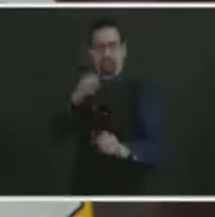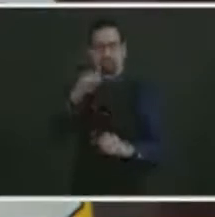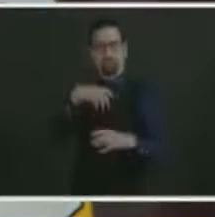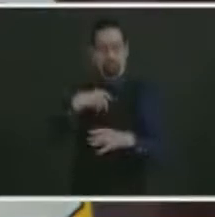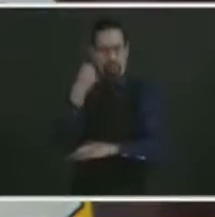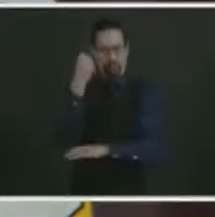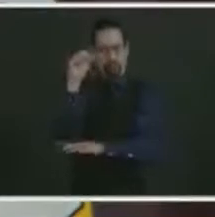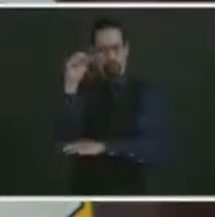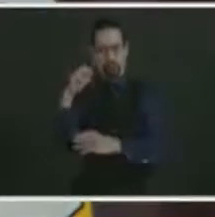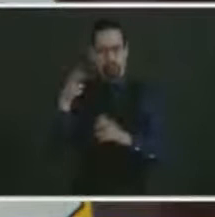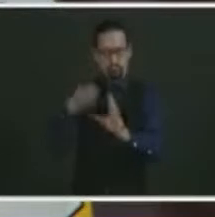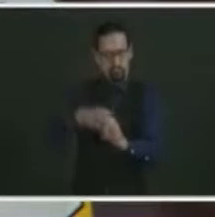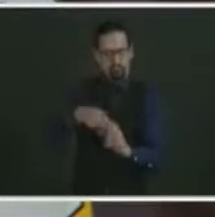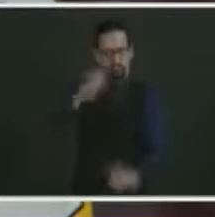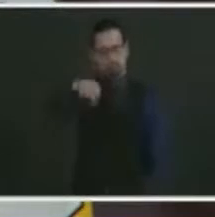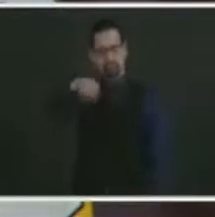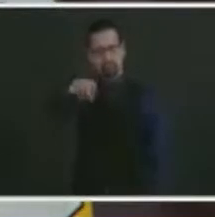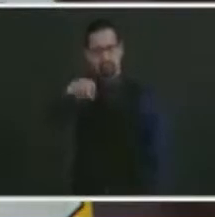there in